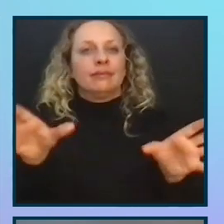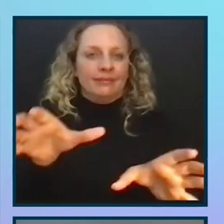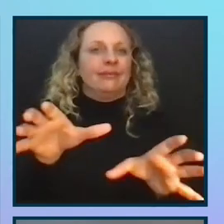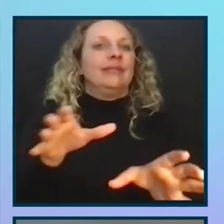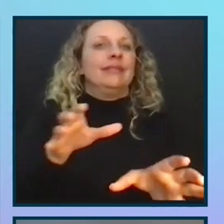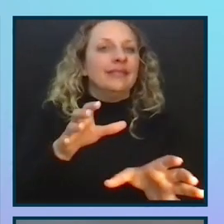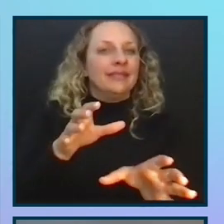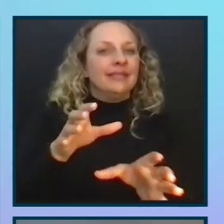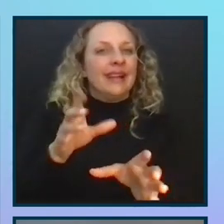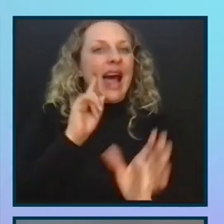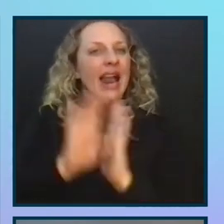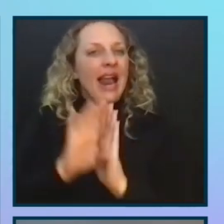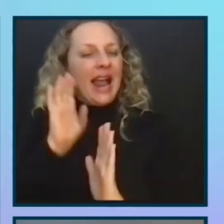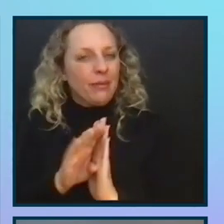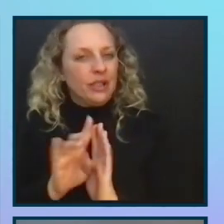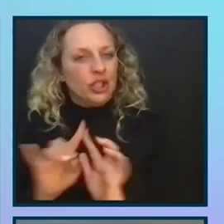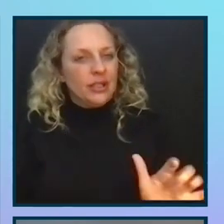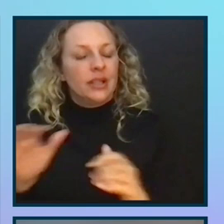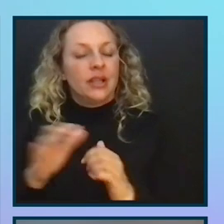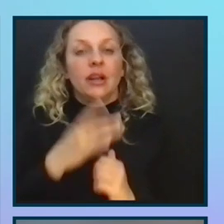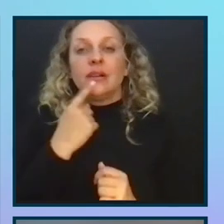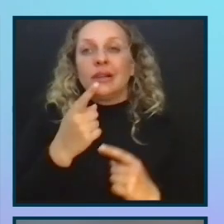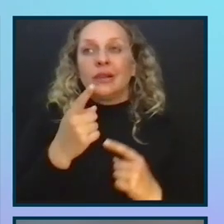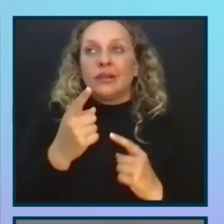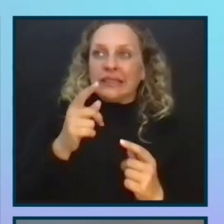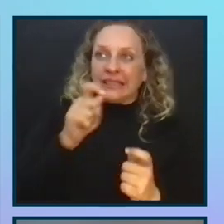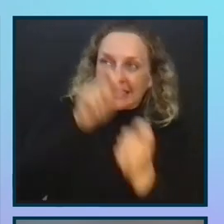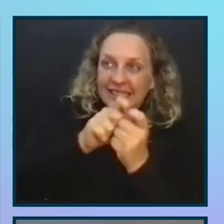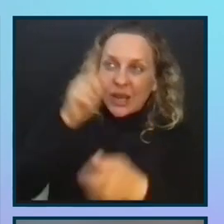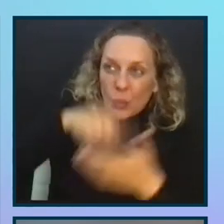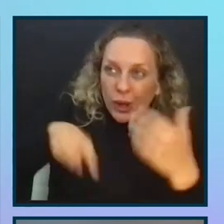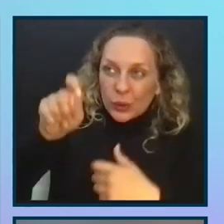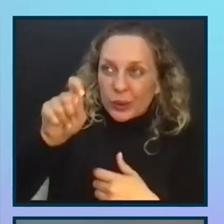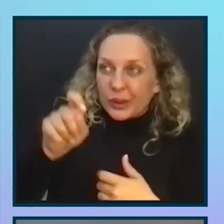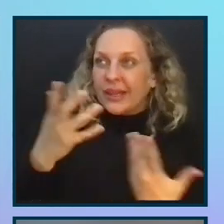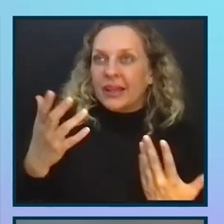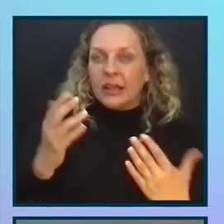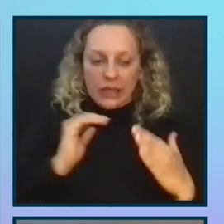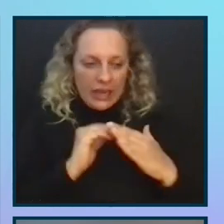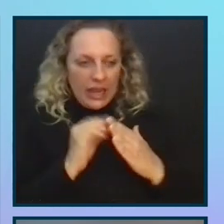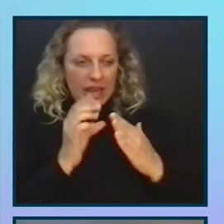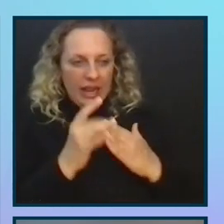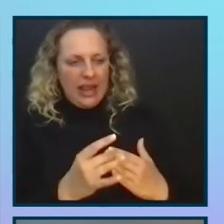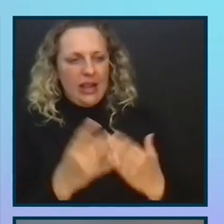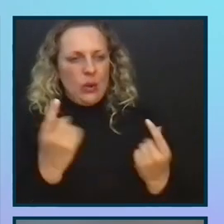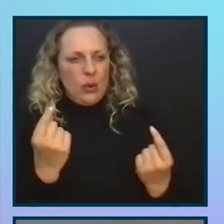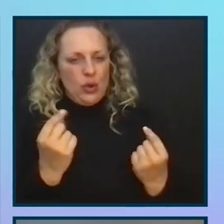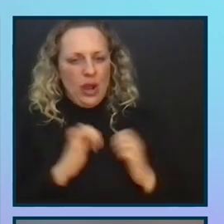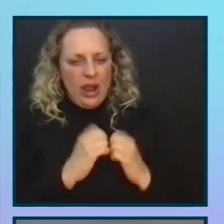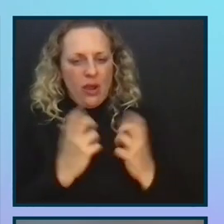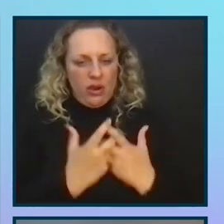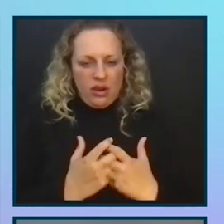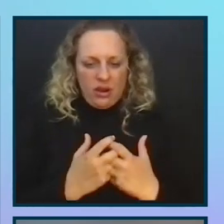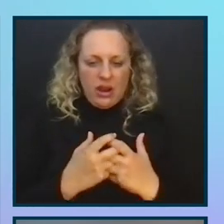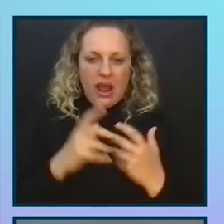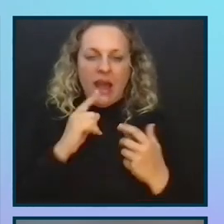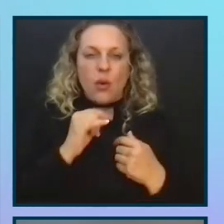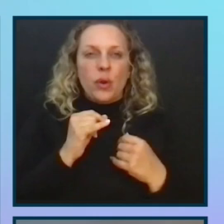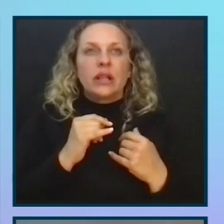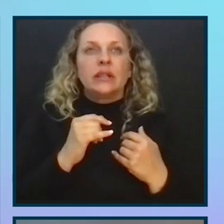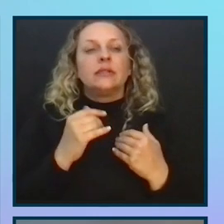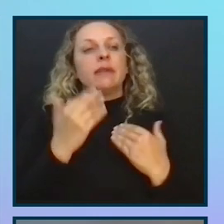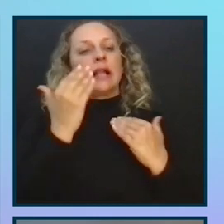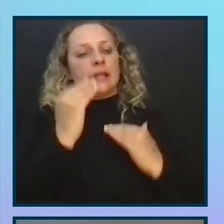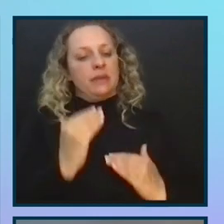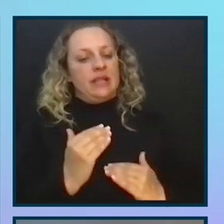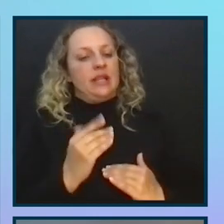when we have something so unwieldy and not clearly defined, how do we write accessibility guidance? And where do we draw the boundaries for scope when all